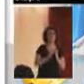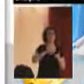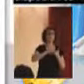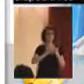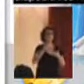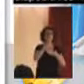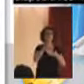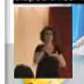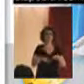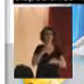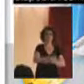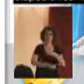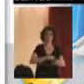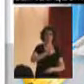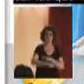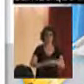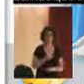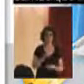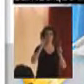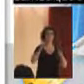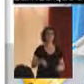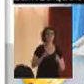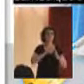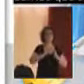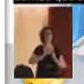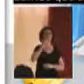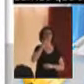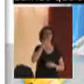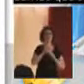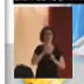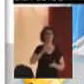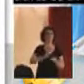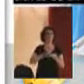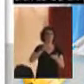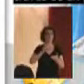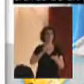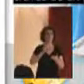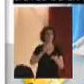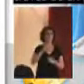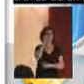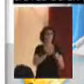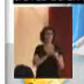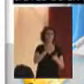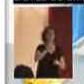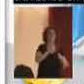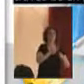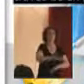Also, when speaking about accessibility of mobile phones, typically we have two approaches.